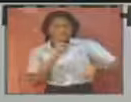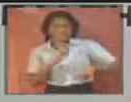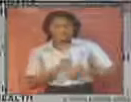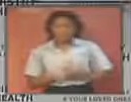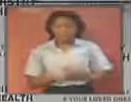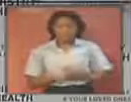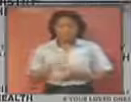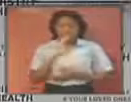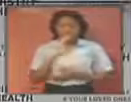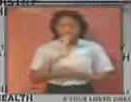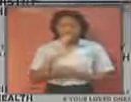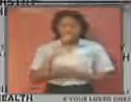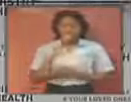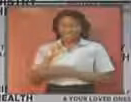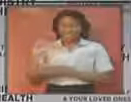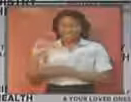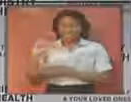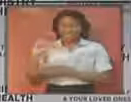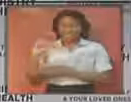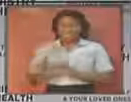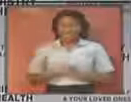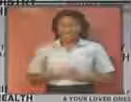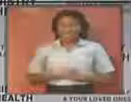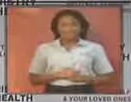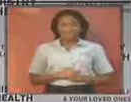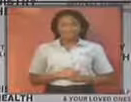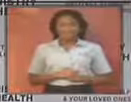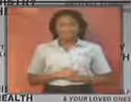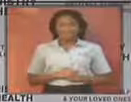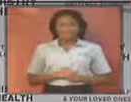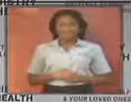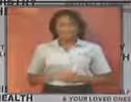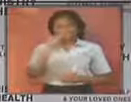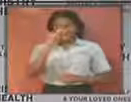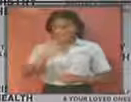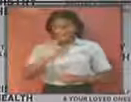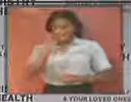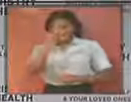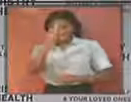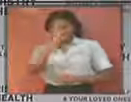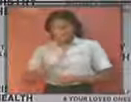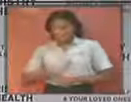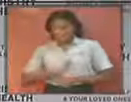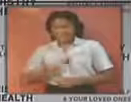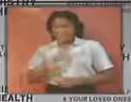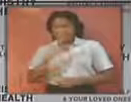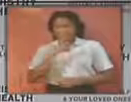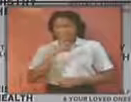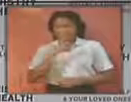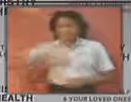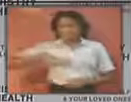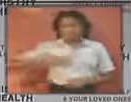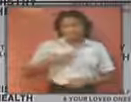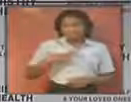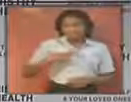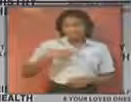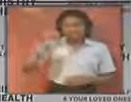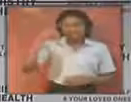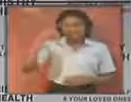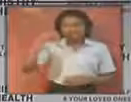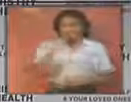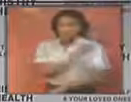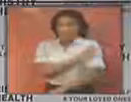Roshan Parashram, Chief Medical Officer; Mr. Ronald Sawyerfat, Chief Executive Officer, the Eastern Regional